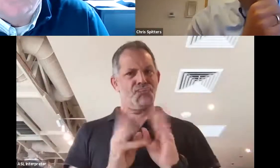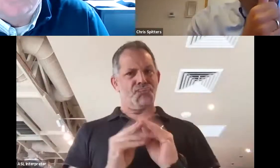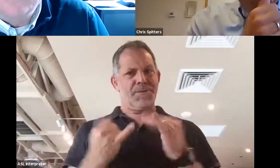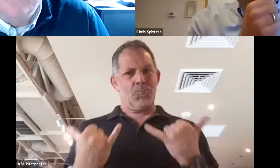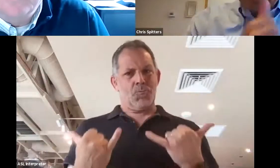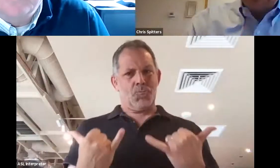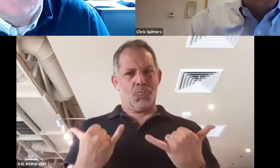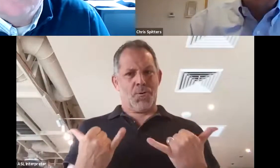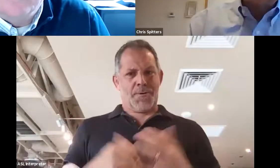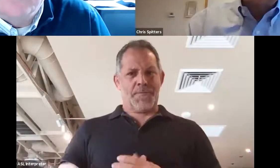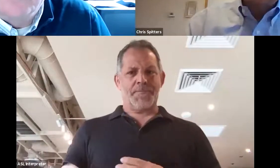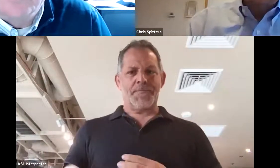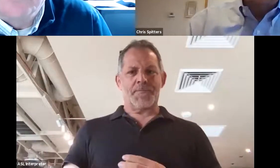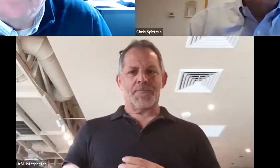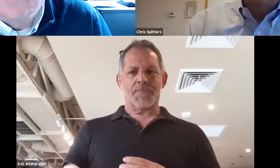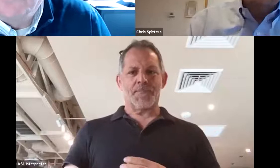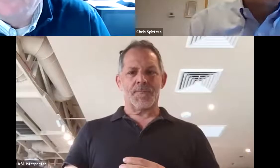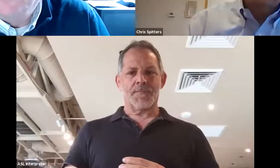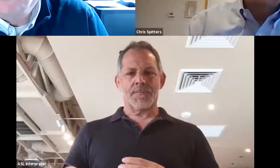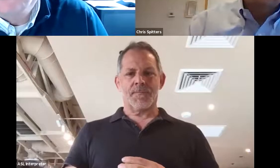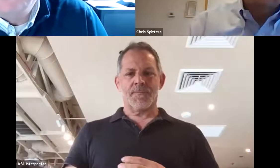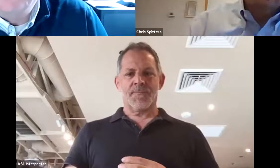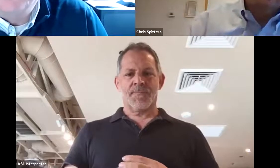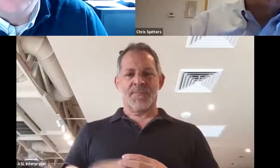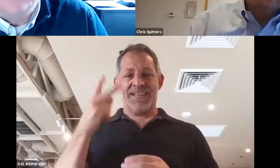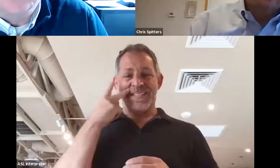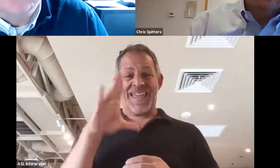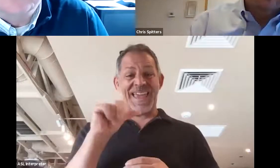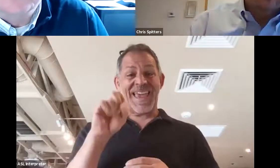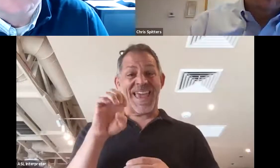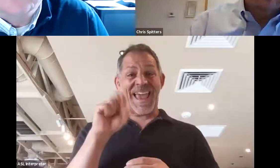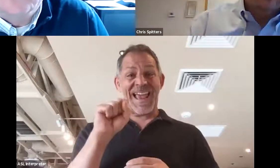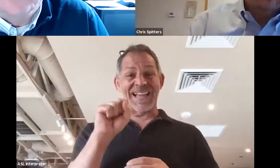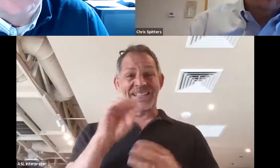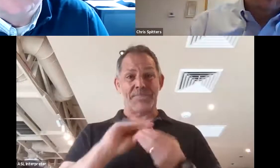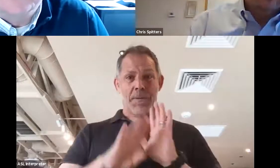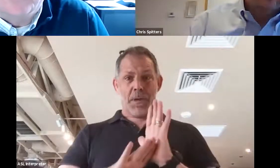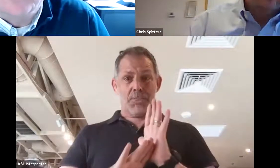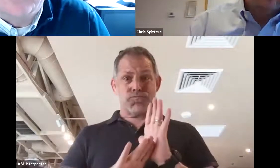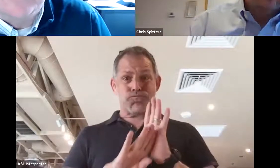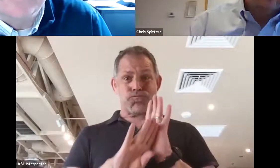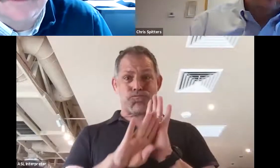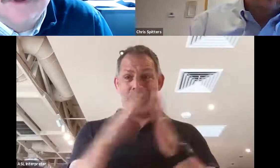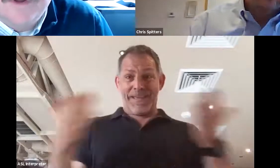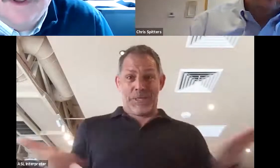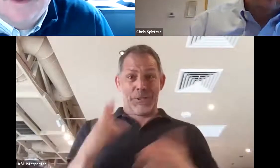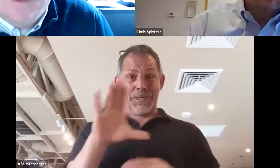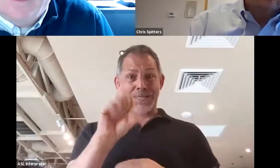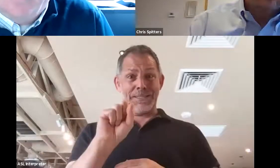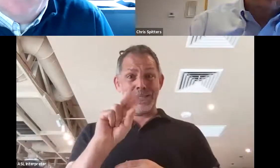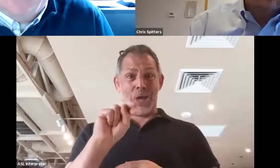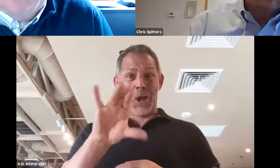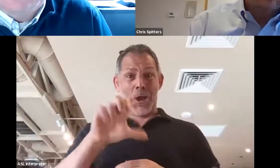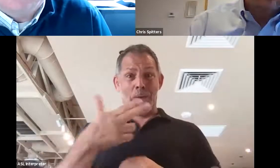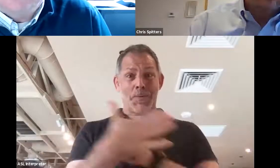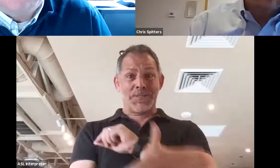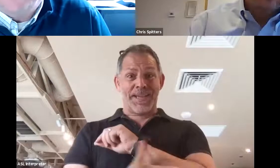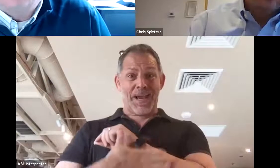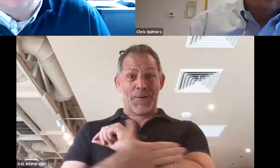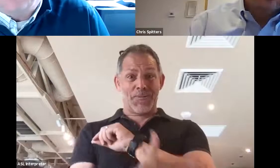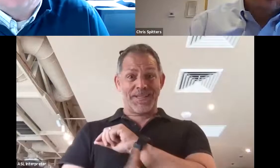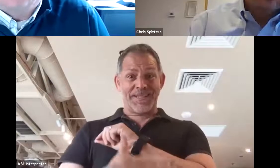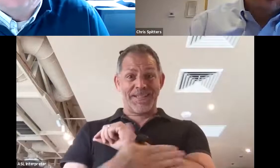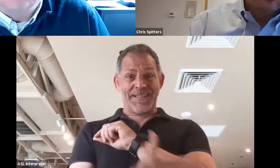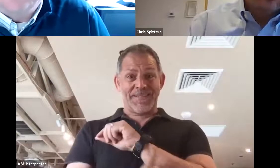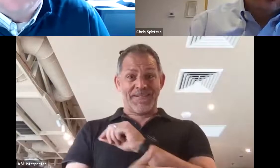Snohomish County. Dr. Spitters will go into much more detail on that, but this should really give us all pause. We really do